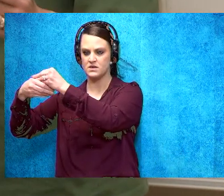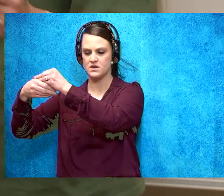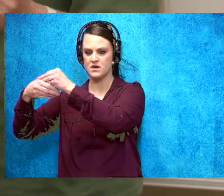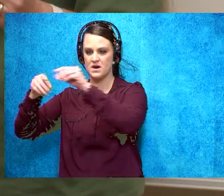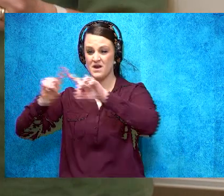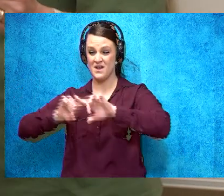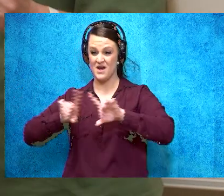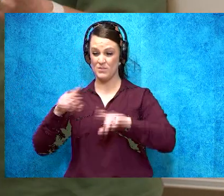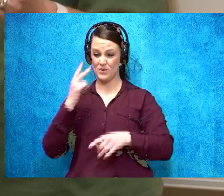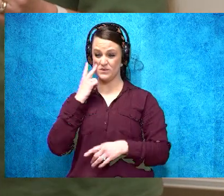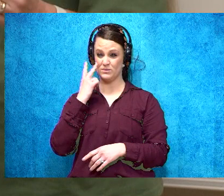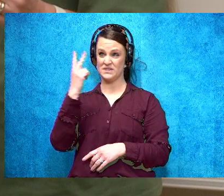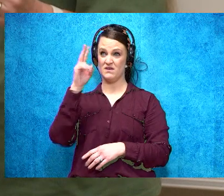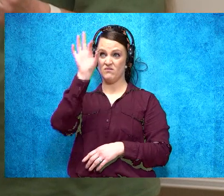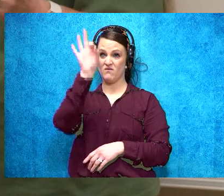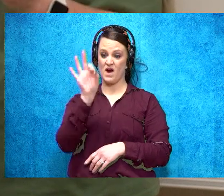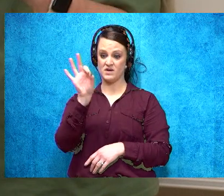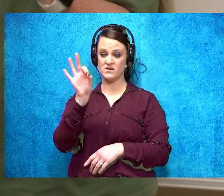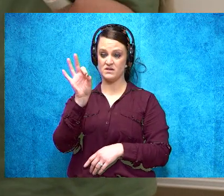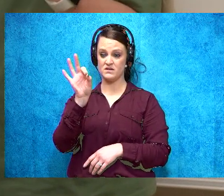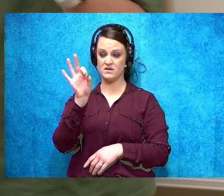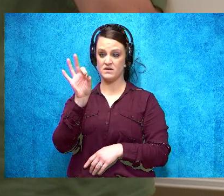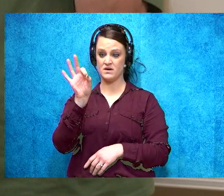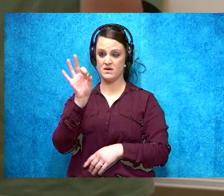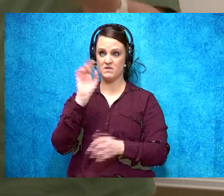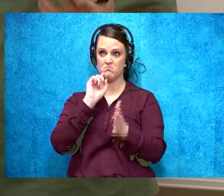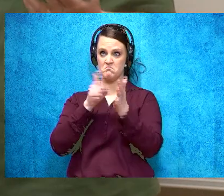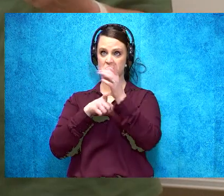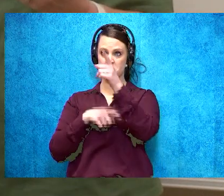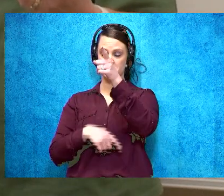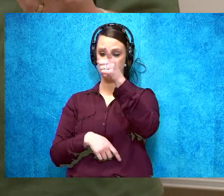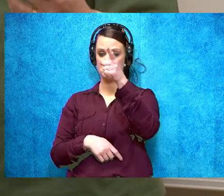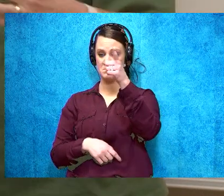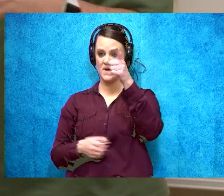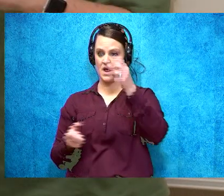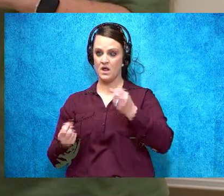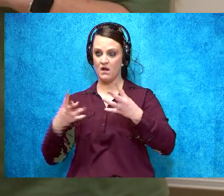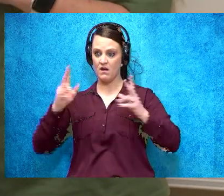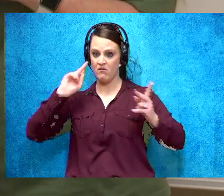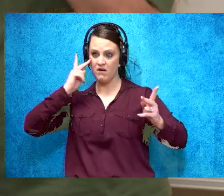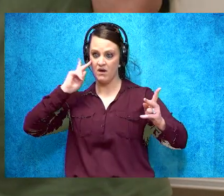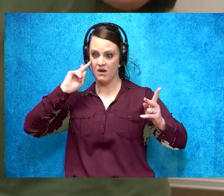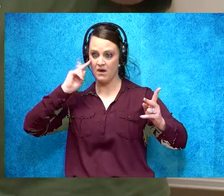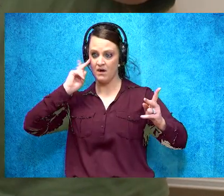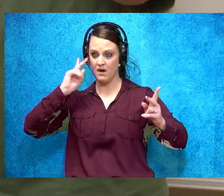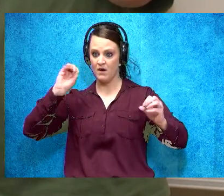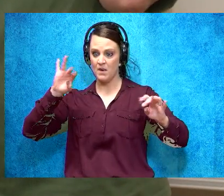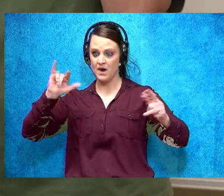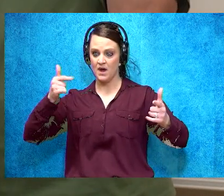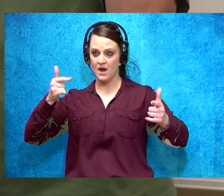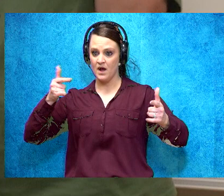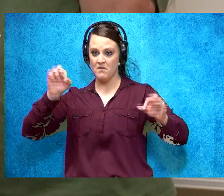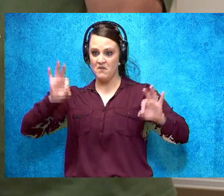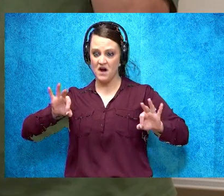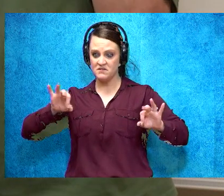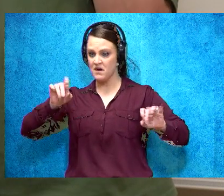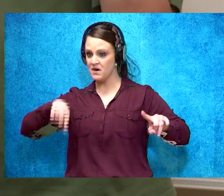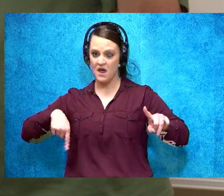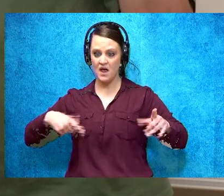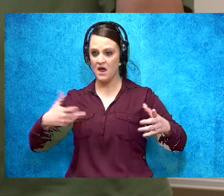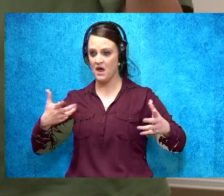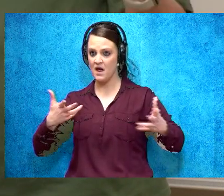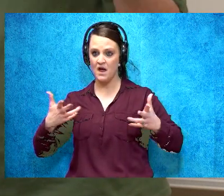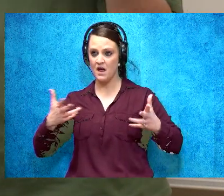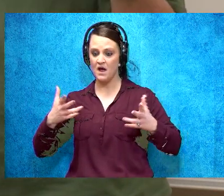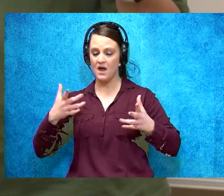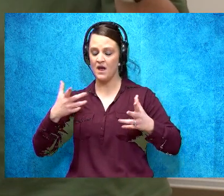when you see that fraction in there, a lot of students freak out. They say, oh my gosh, fractions. We haven't